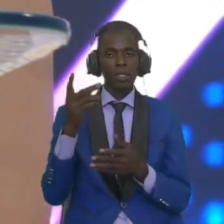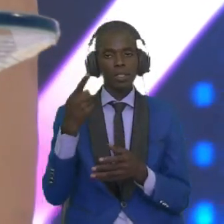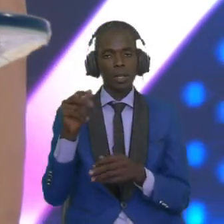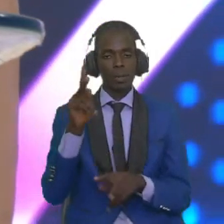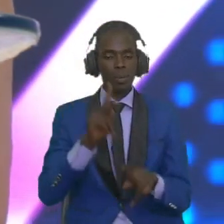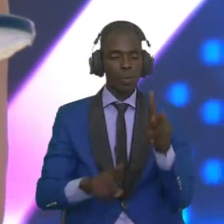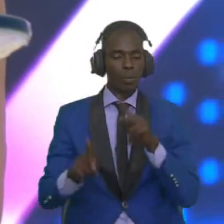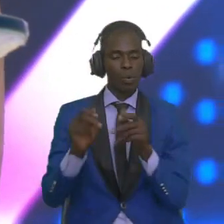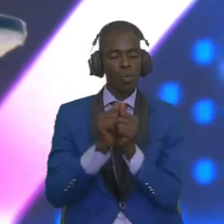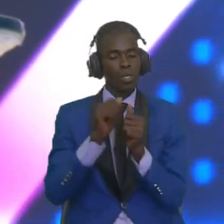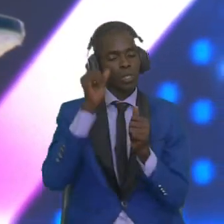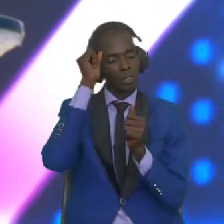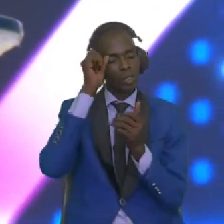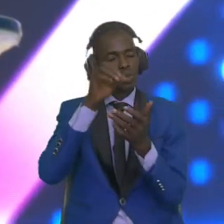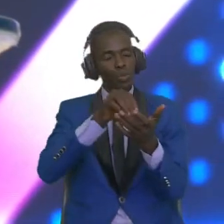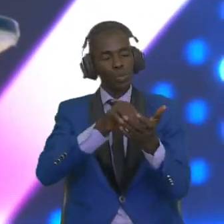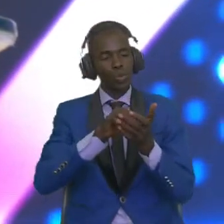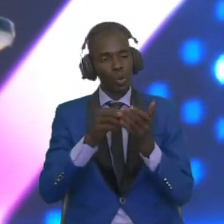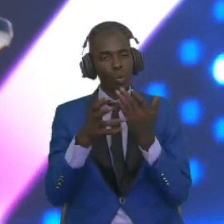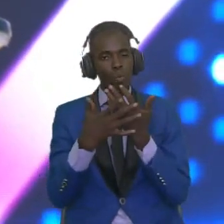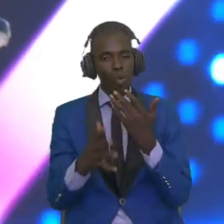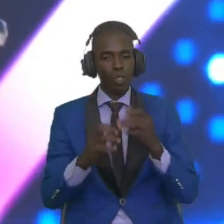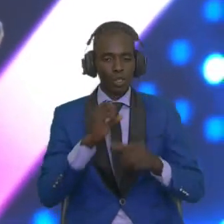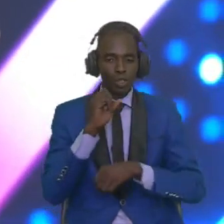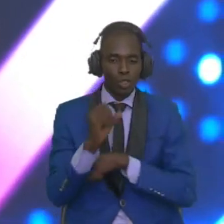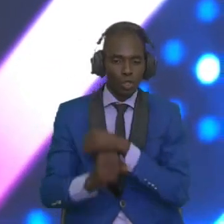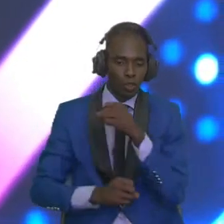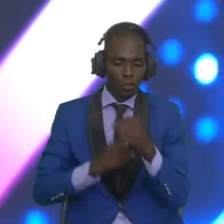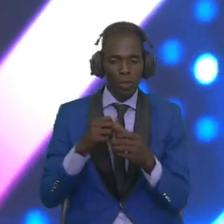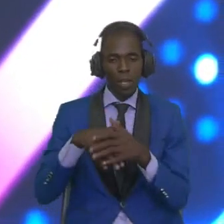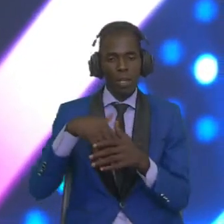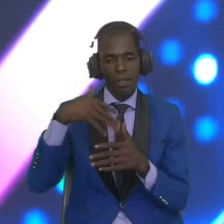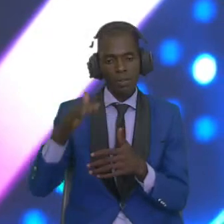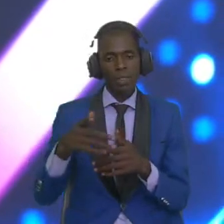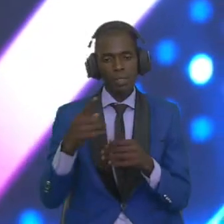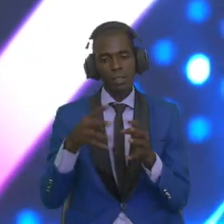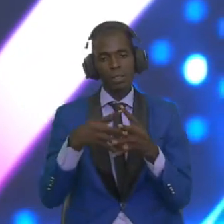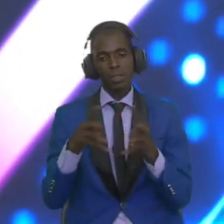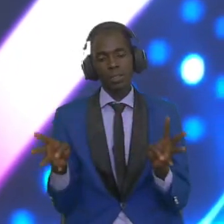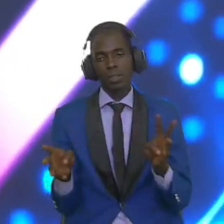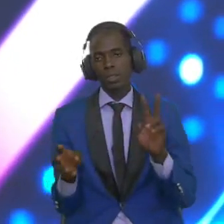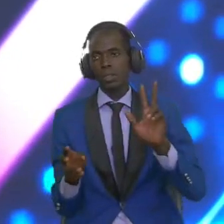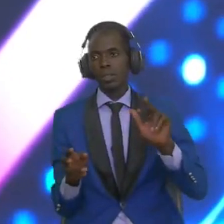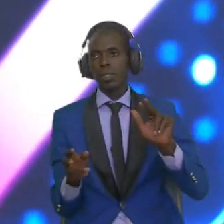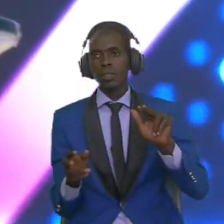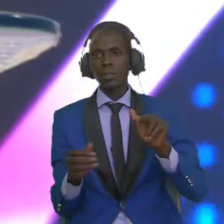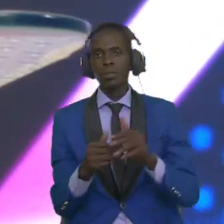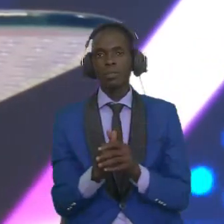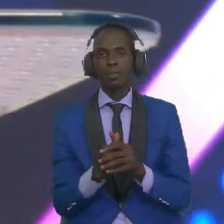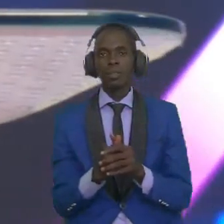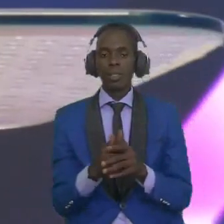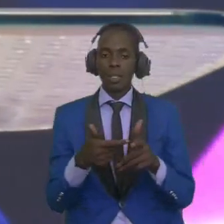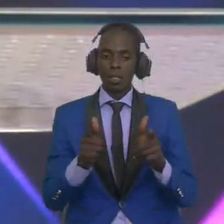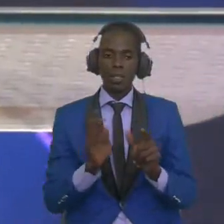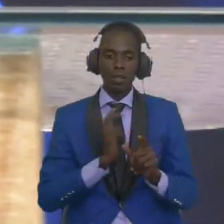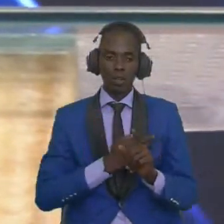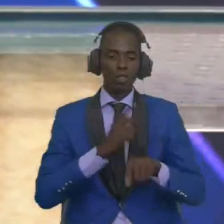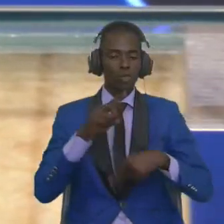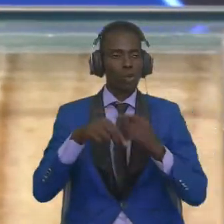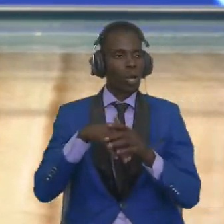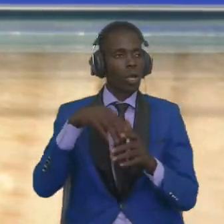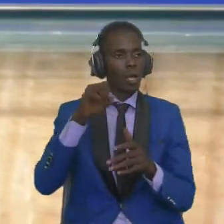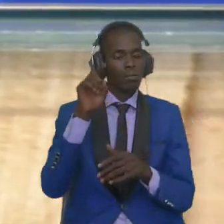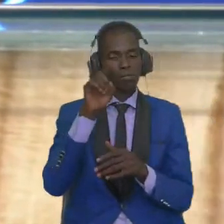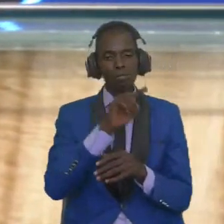people with his own blood, suffered without the gate. In verse 13, let us go forth